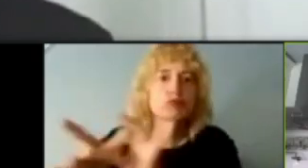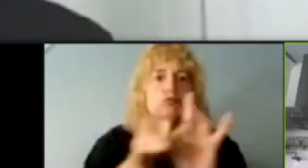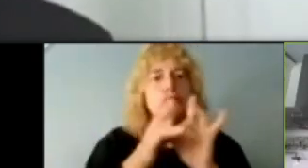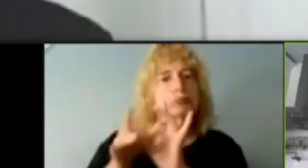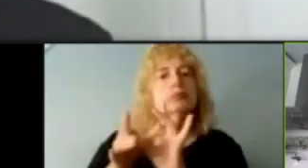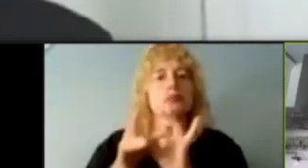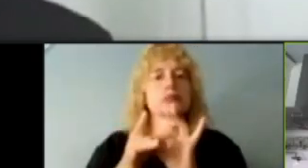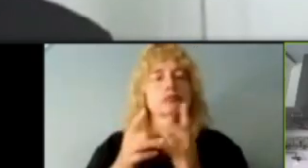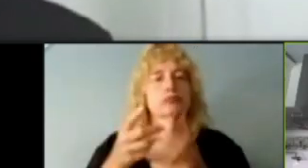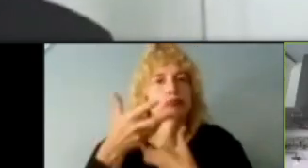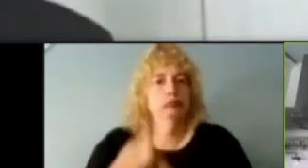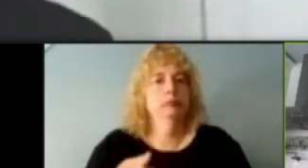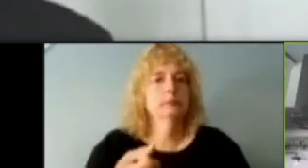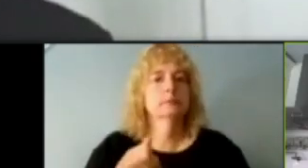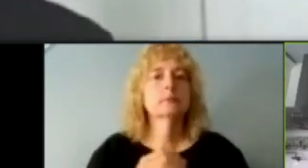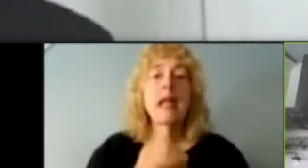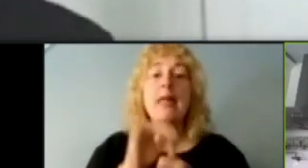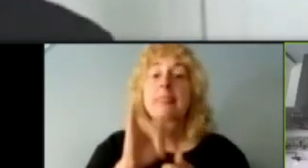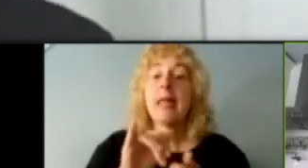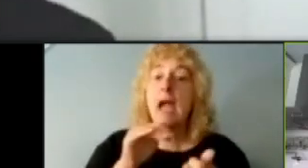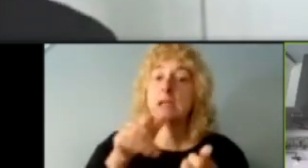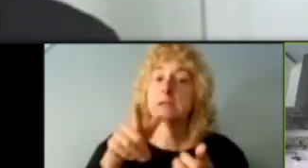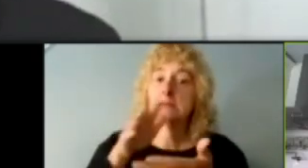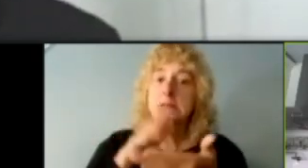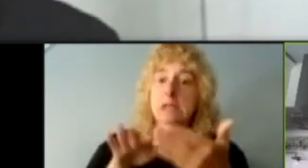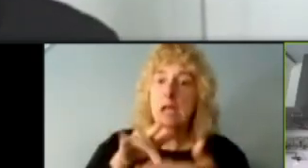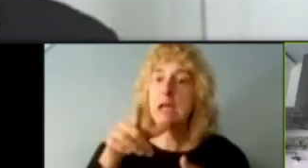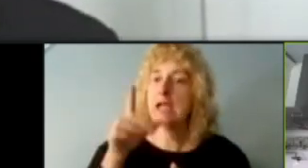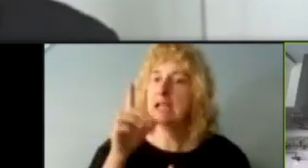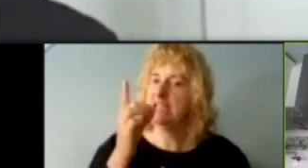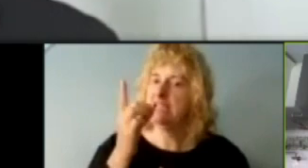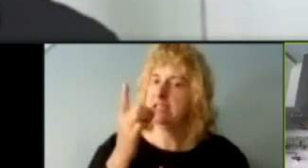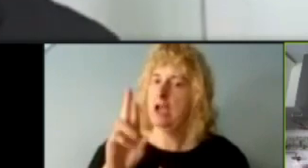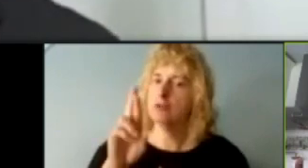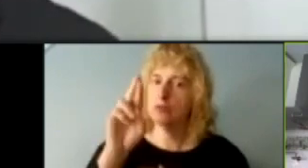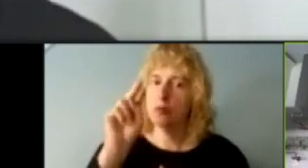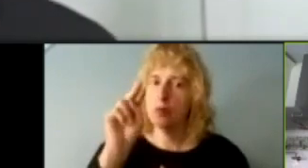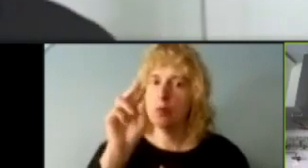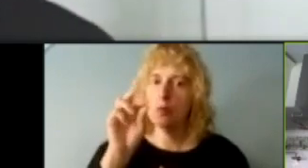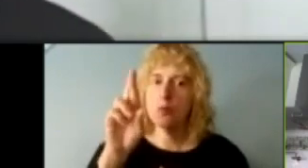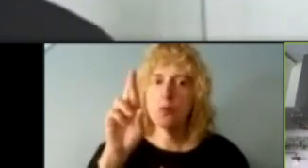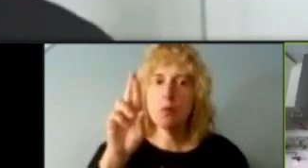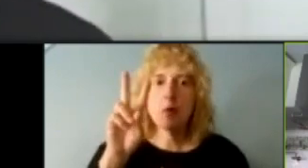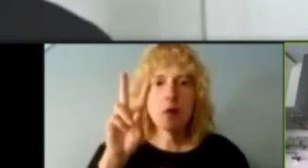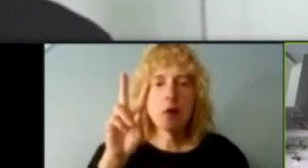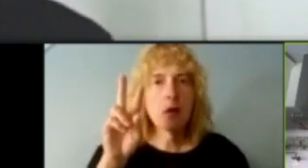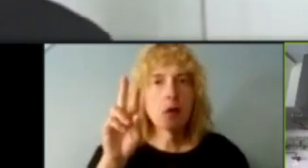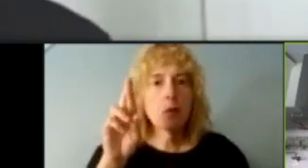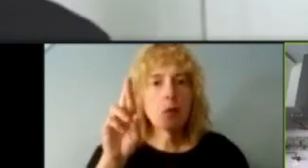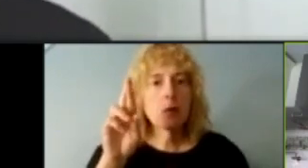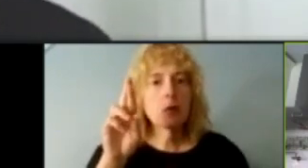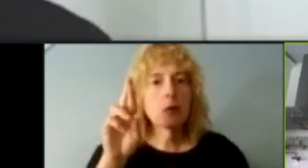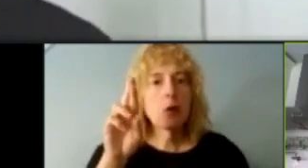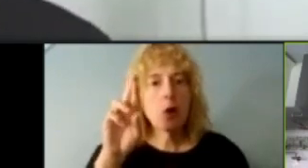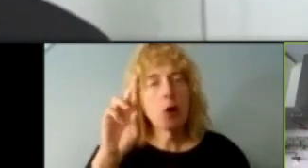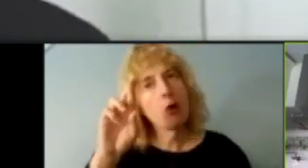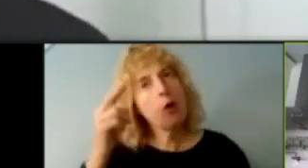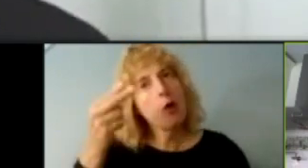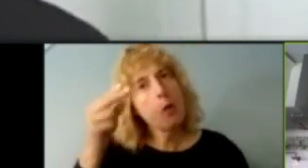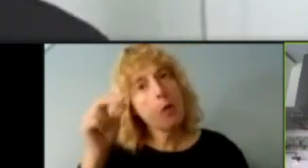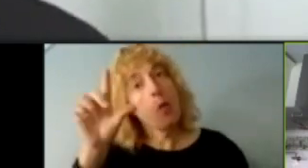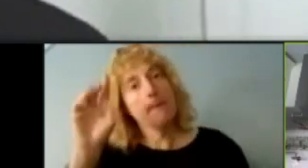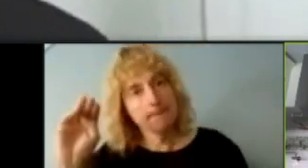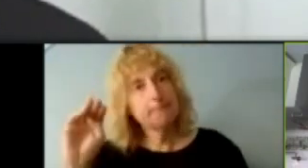The study that Dr. Norholm is doing, I think, is going to be an incredible benefit to the community. Once again,